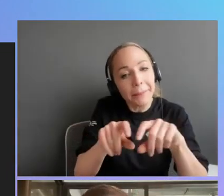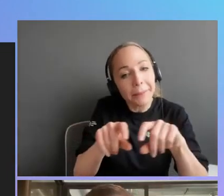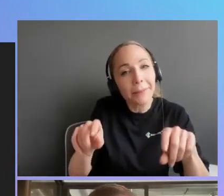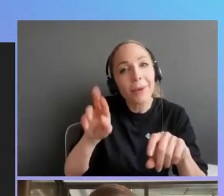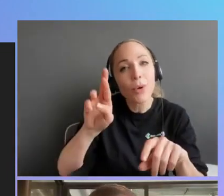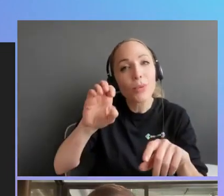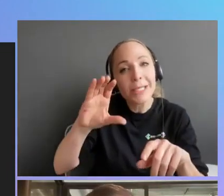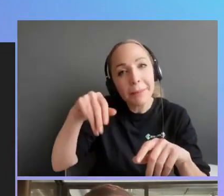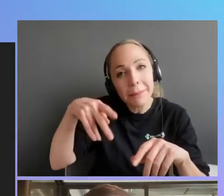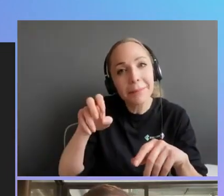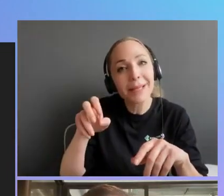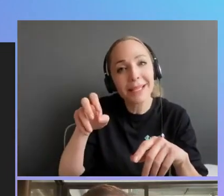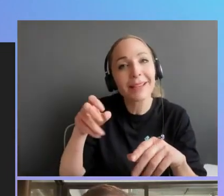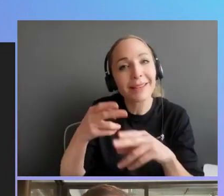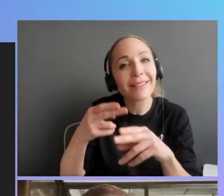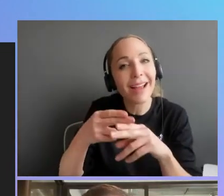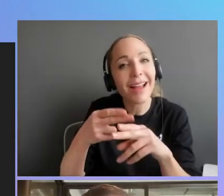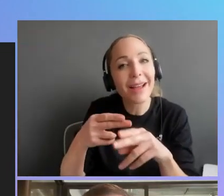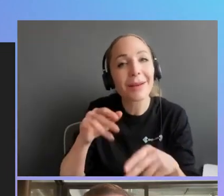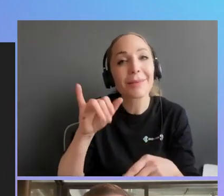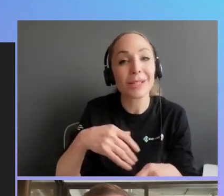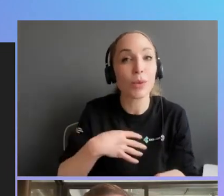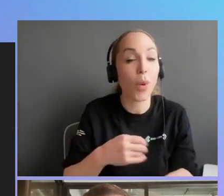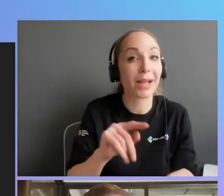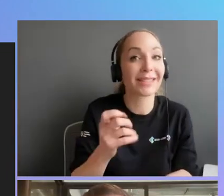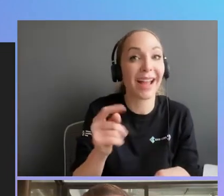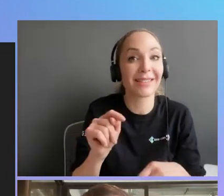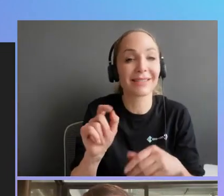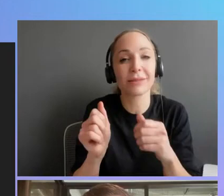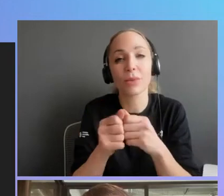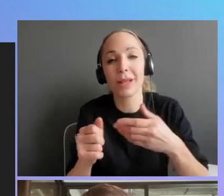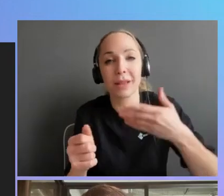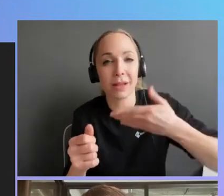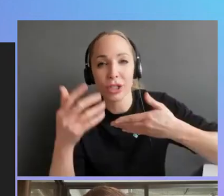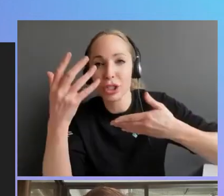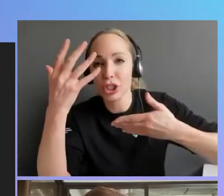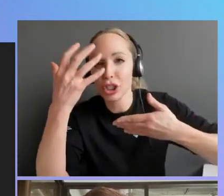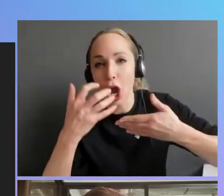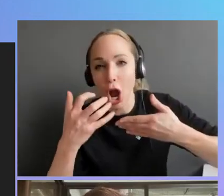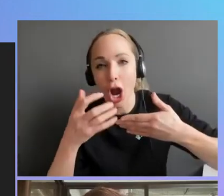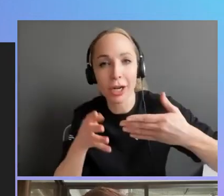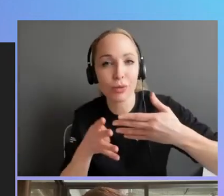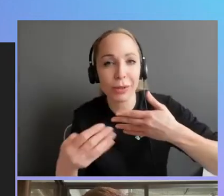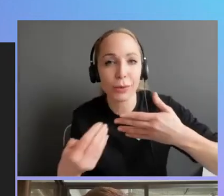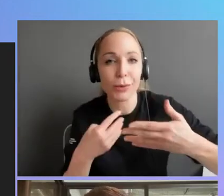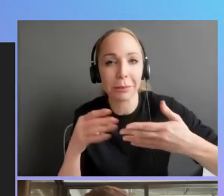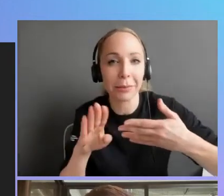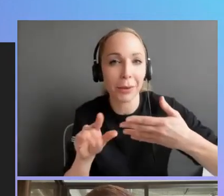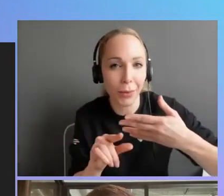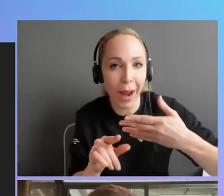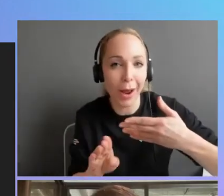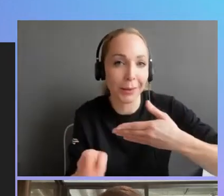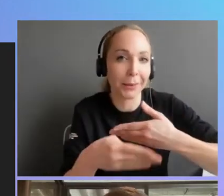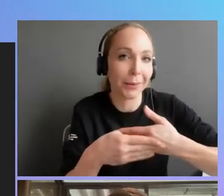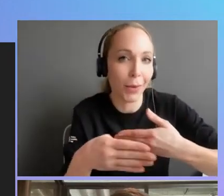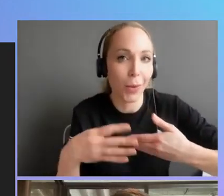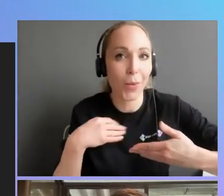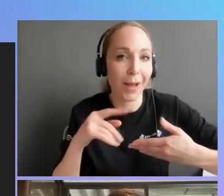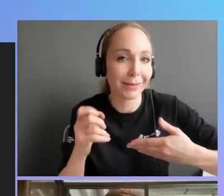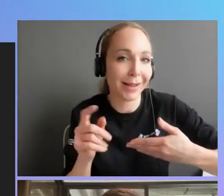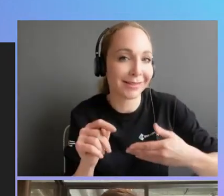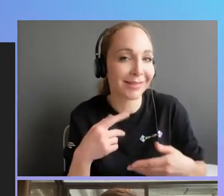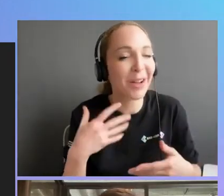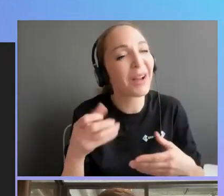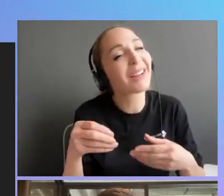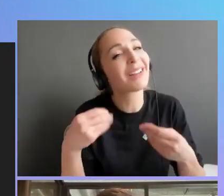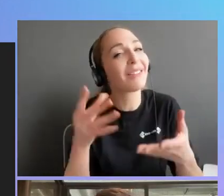dark translucent background, and both of those are overlaying the image itself. And so I want to give you a little teaser of an interesting accessibility challenge